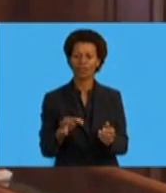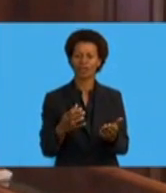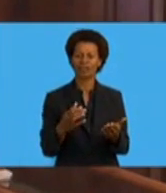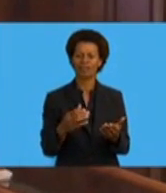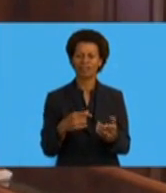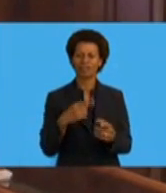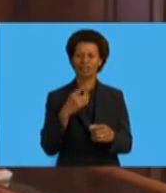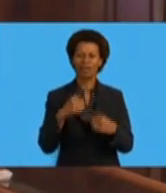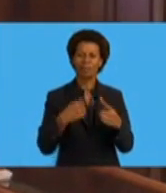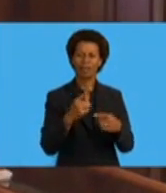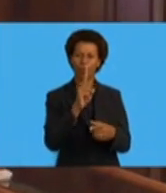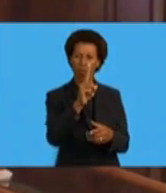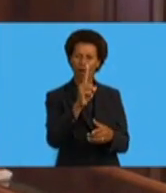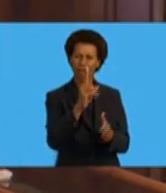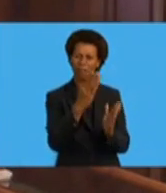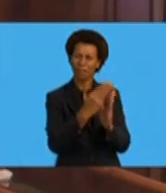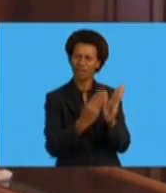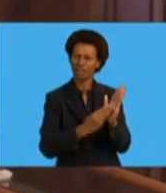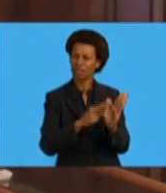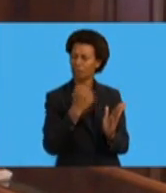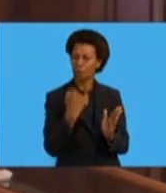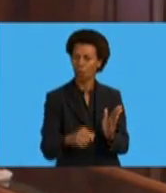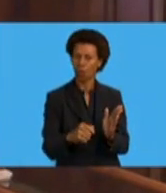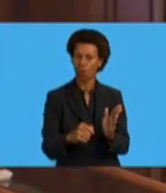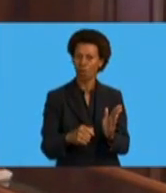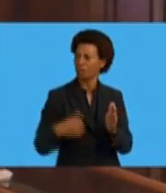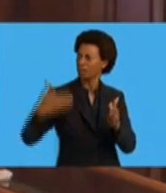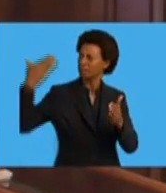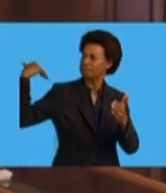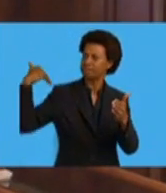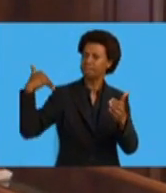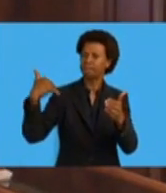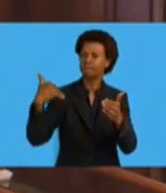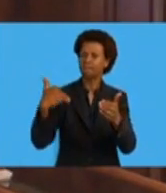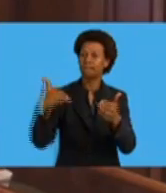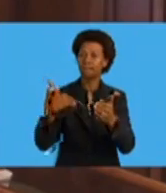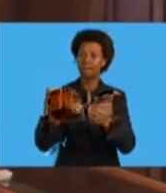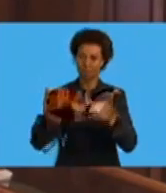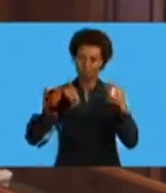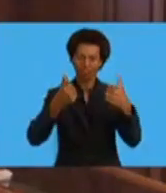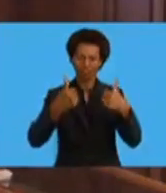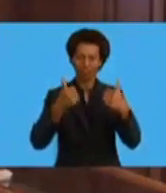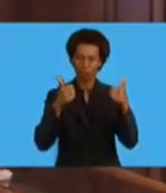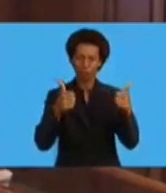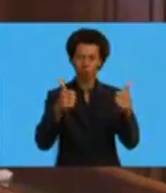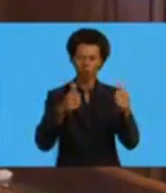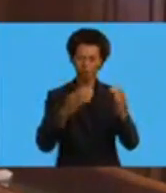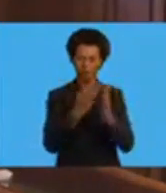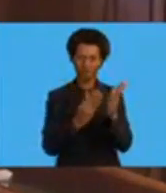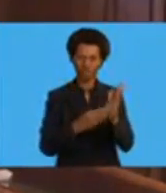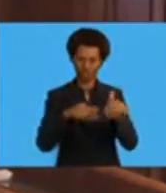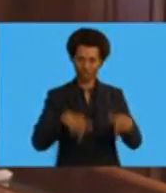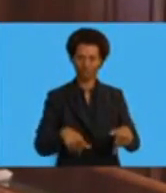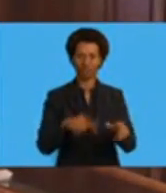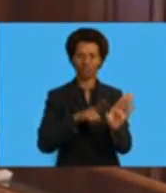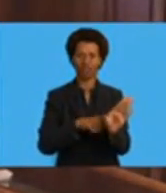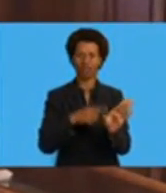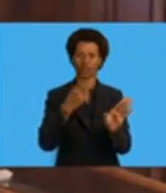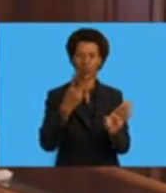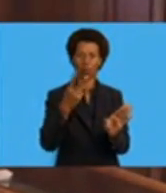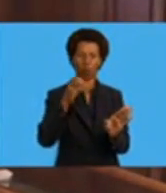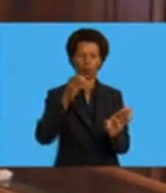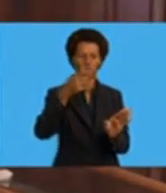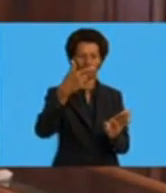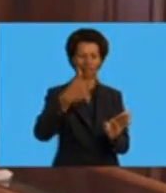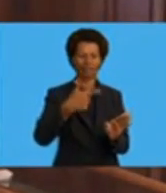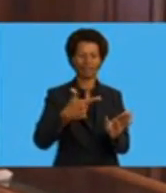Speaker, but successive budgets over the past decade. Each of them building blocks that we are putting